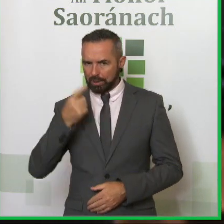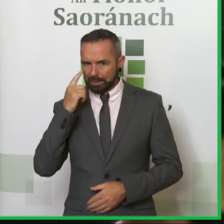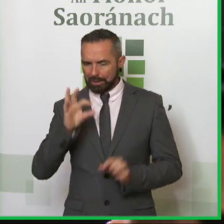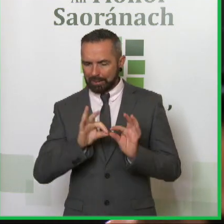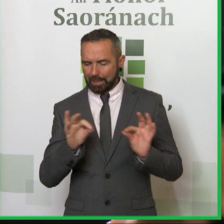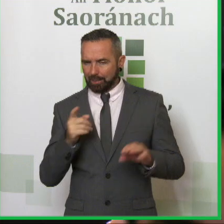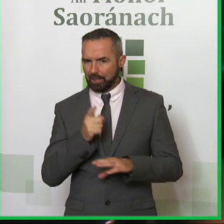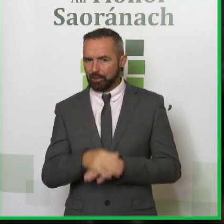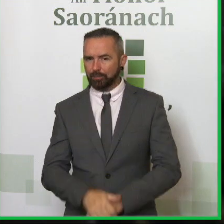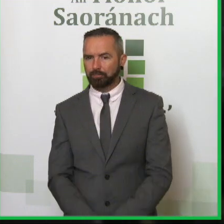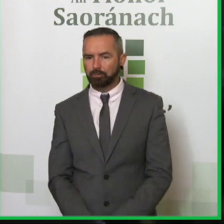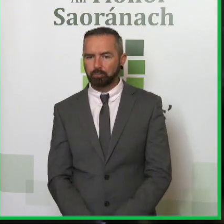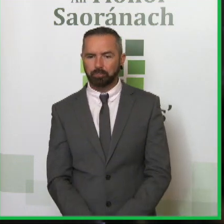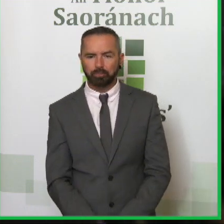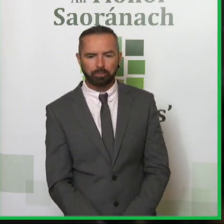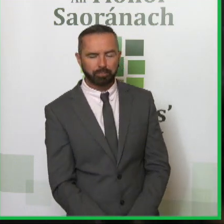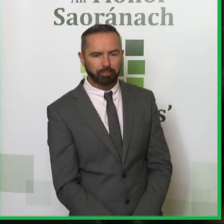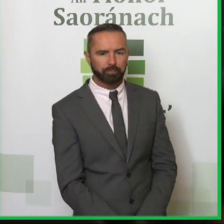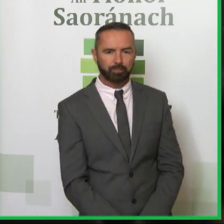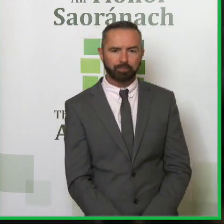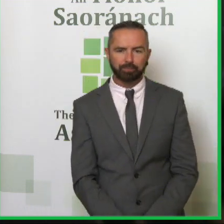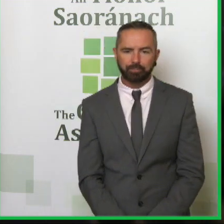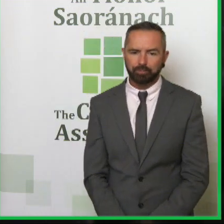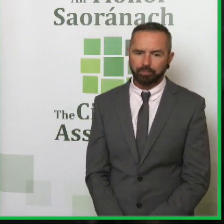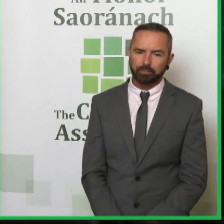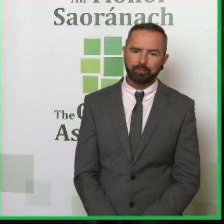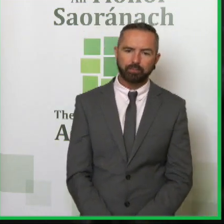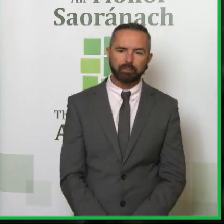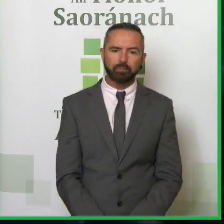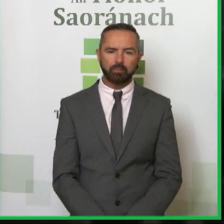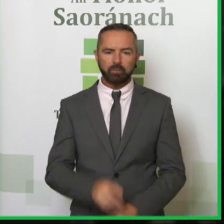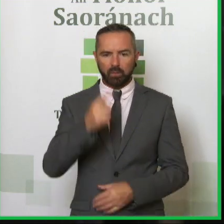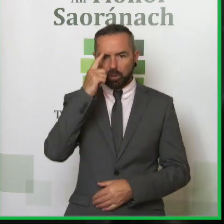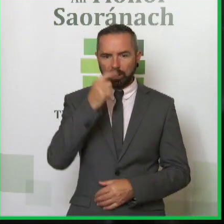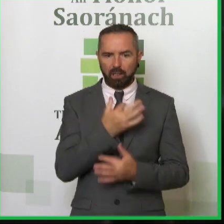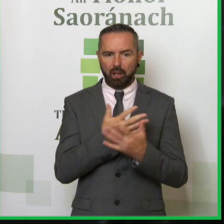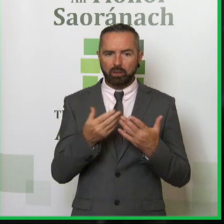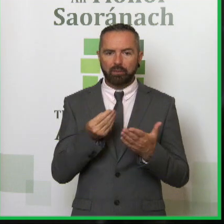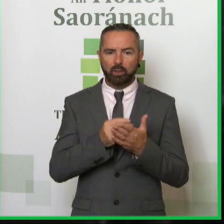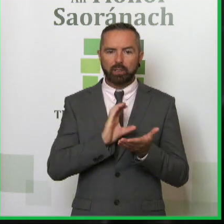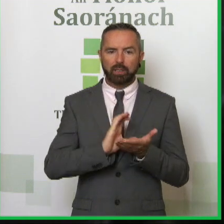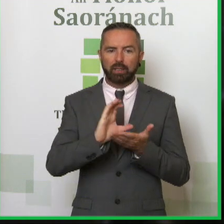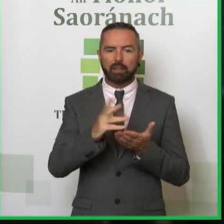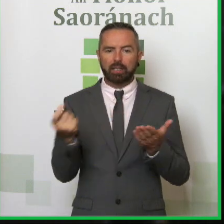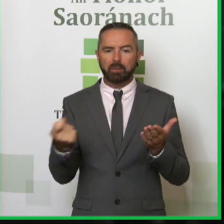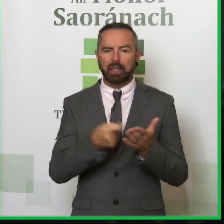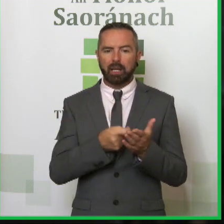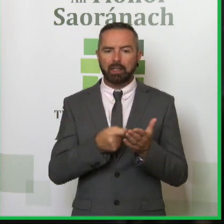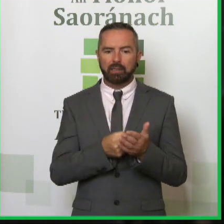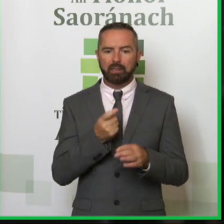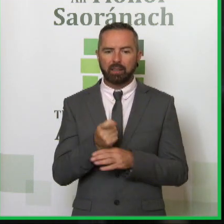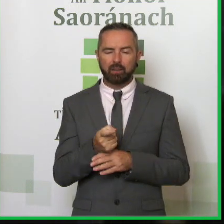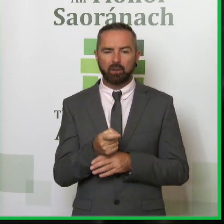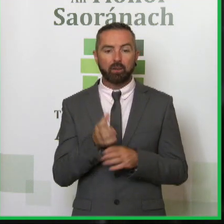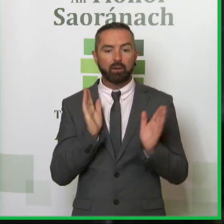Kerry, so I think there's a huge amount of funding and infrastructure that needs to go in there. Okay. And I think